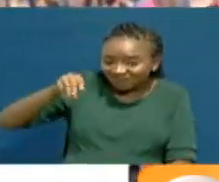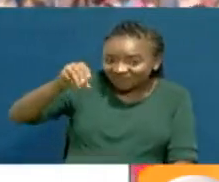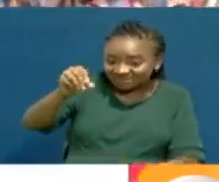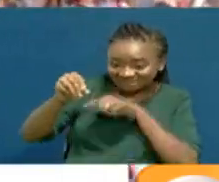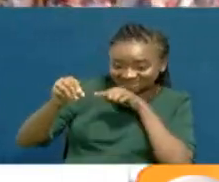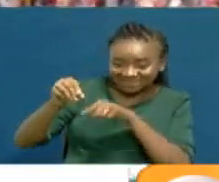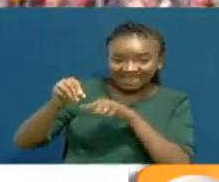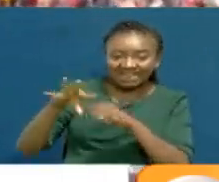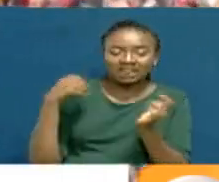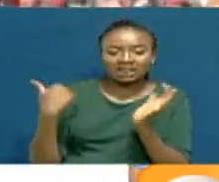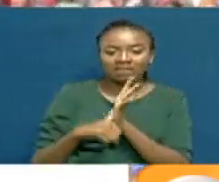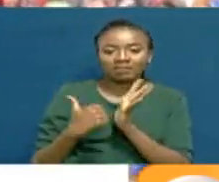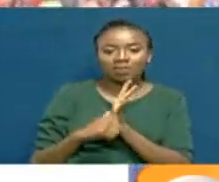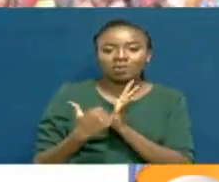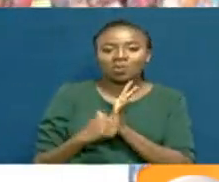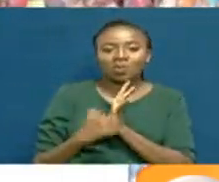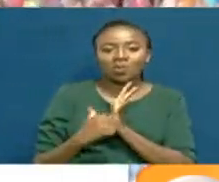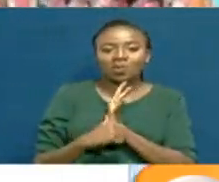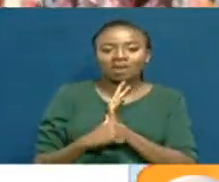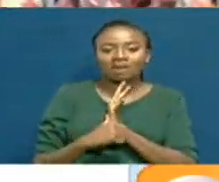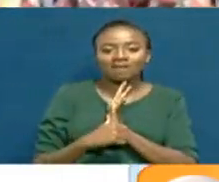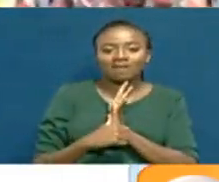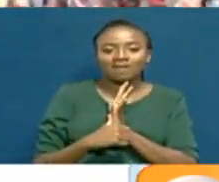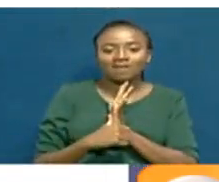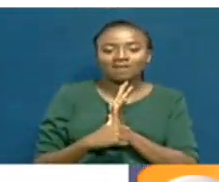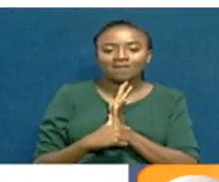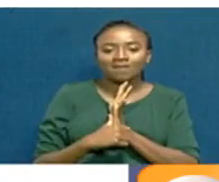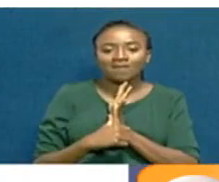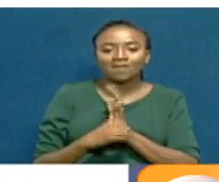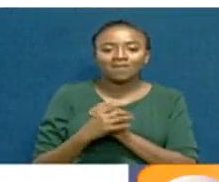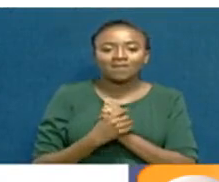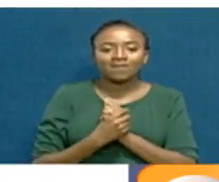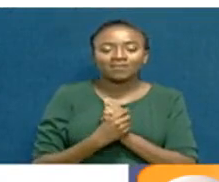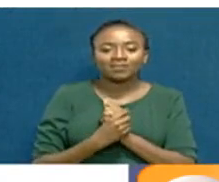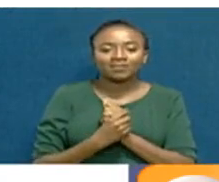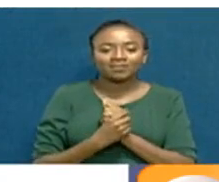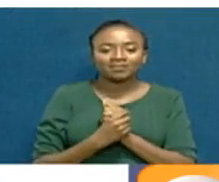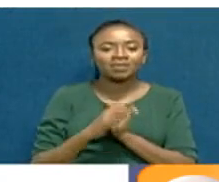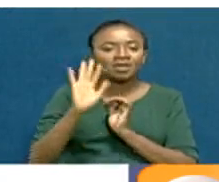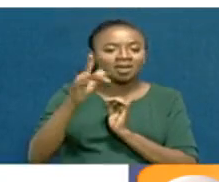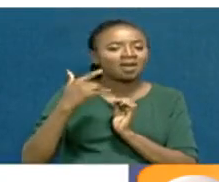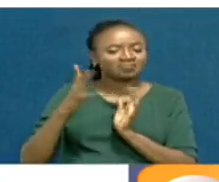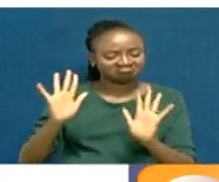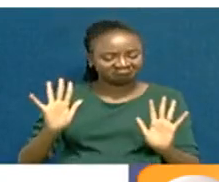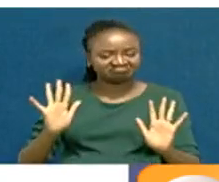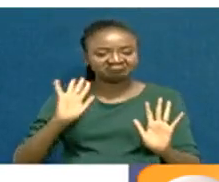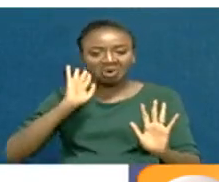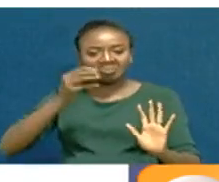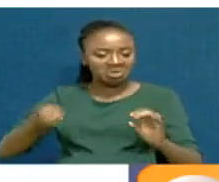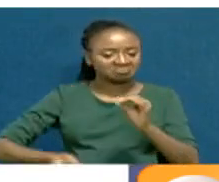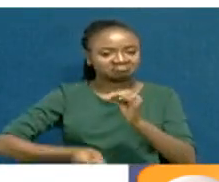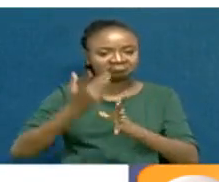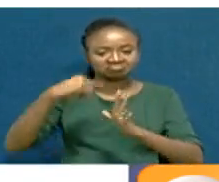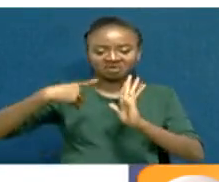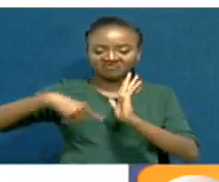fertilizer production factory to have the commodity in surplus. Tutakuwa na kiwanda chetu ya kutengeneza mbolea hapa Kenya